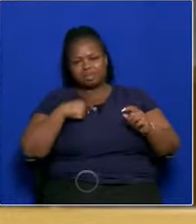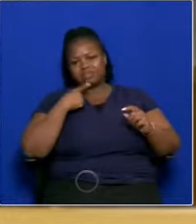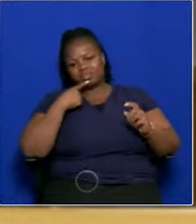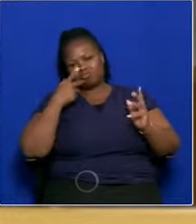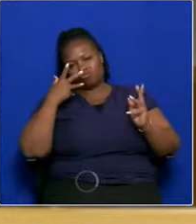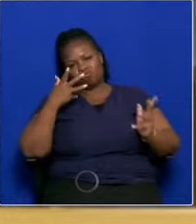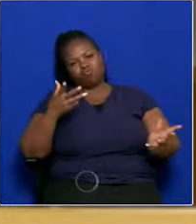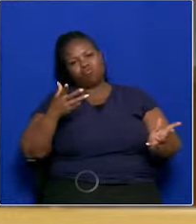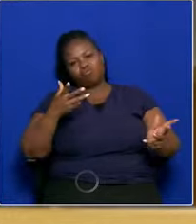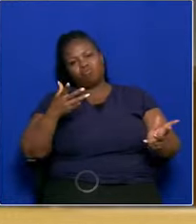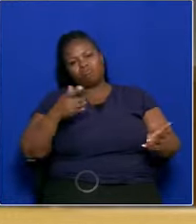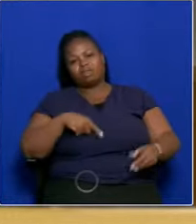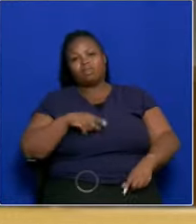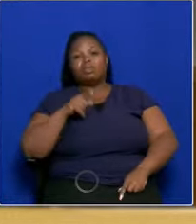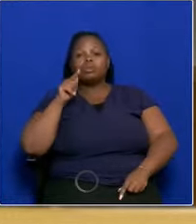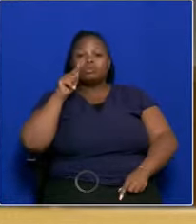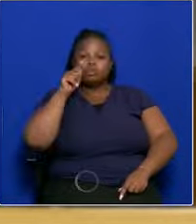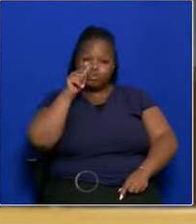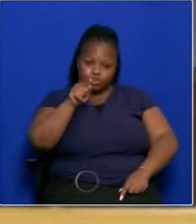You actioned,